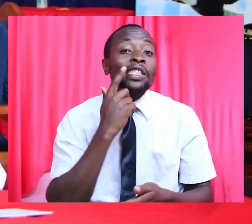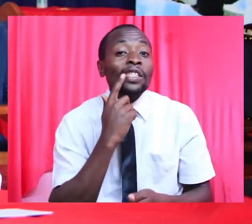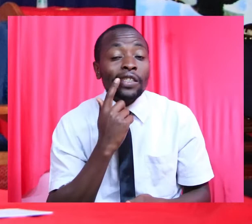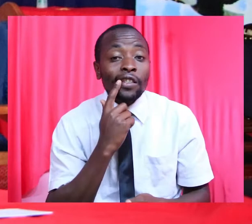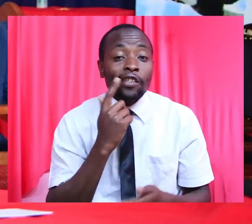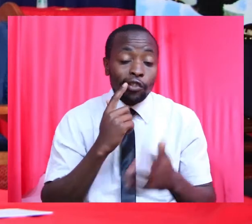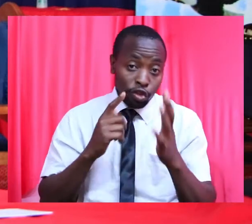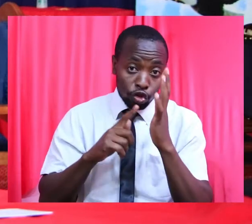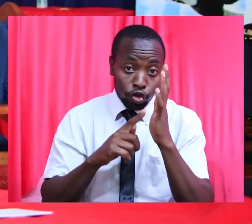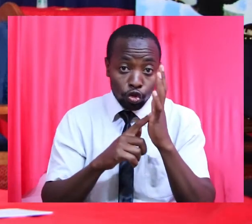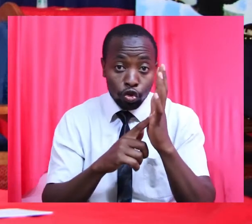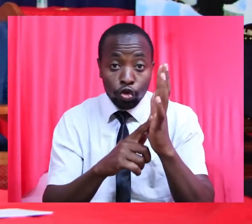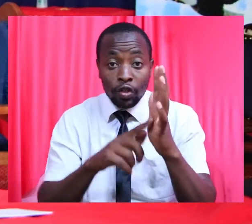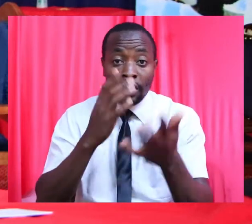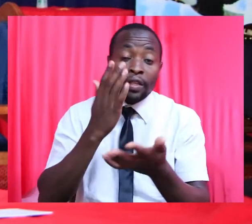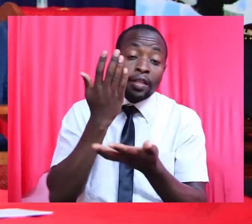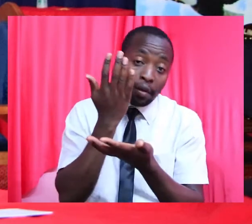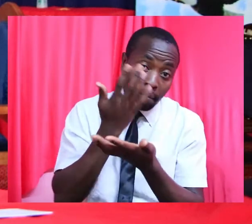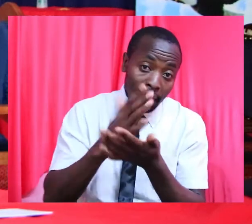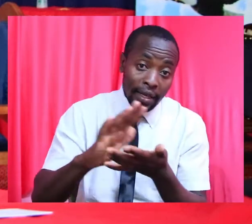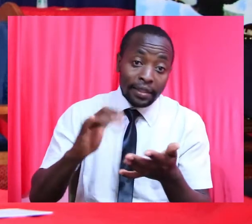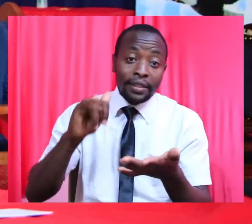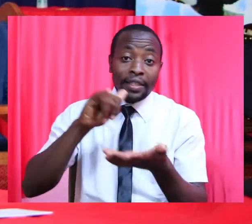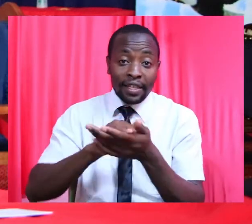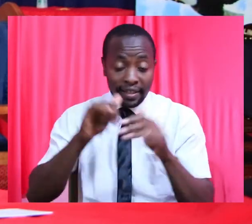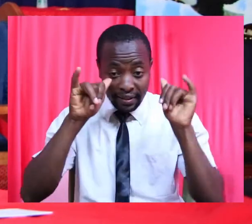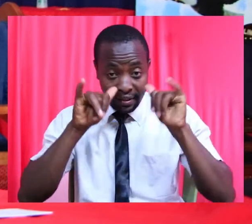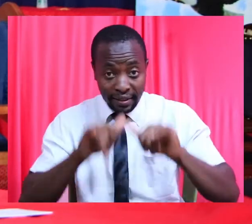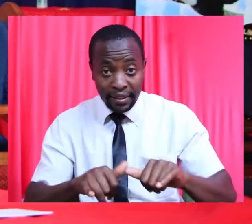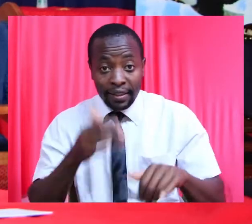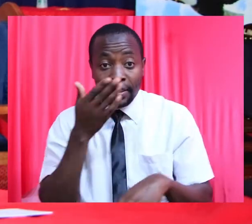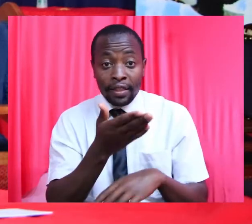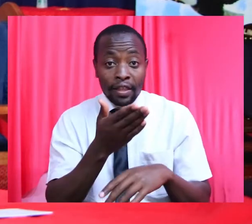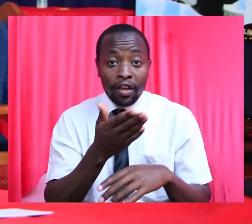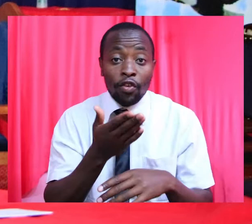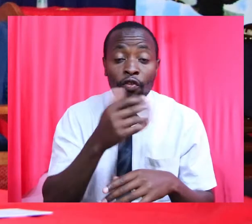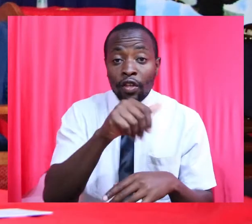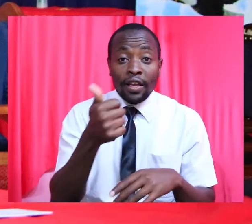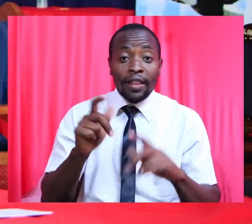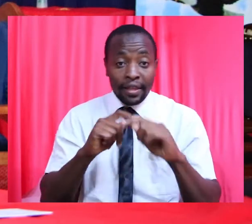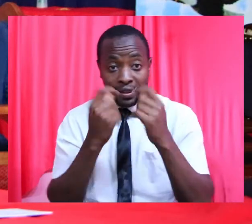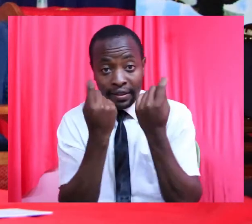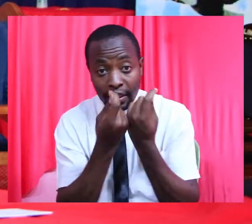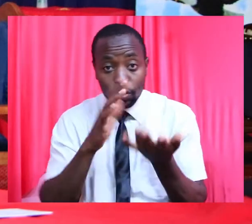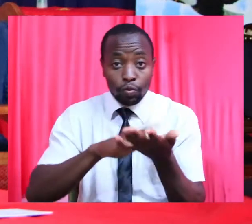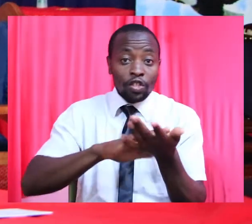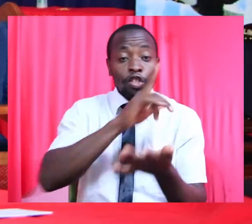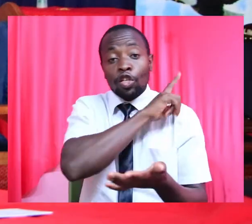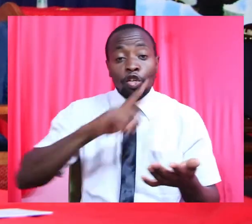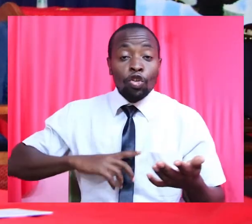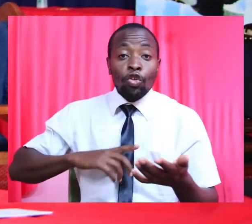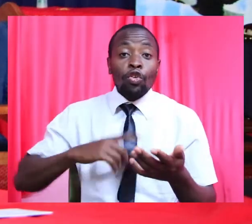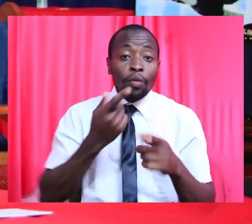depicting the remains of the nations that had been devoured. Praise the Lord. So though it had